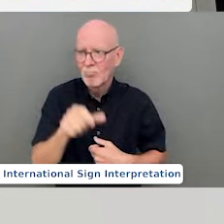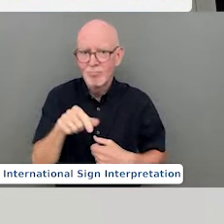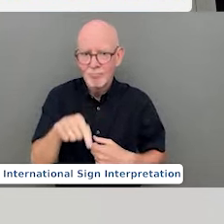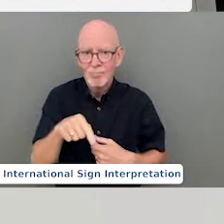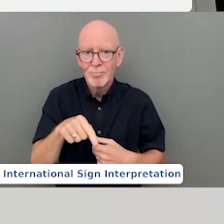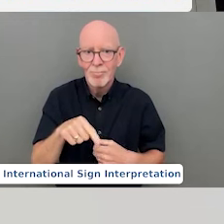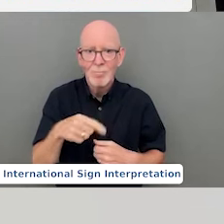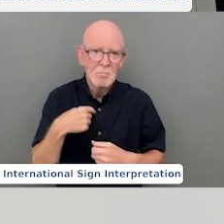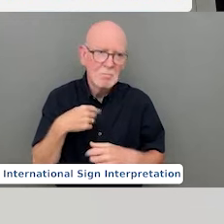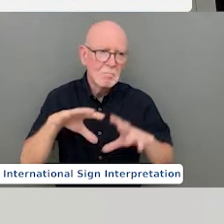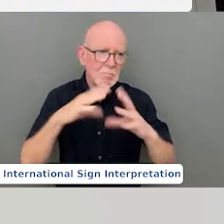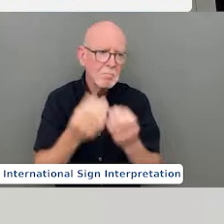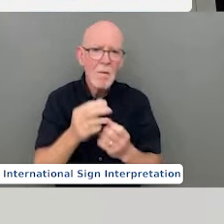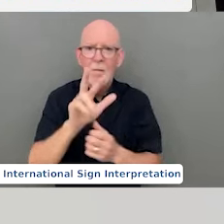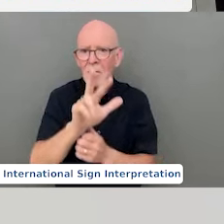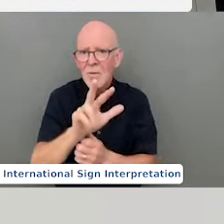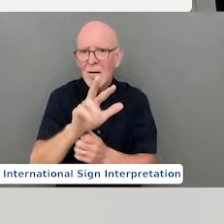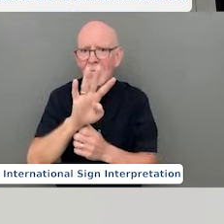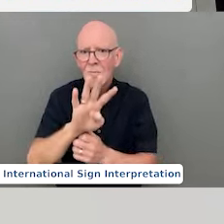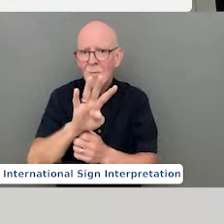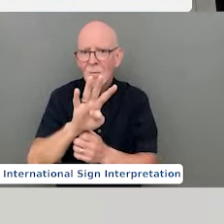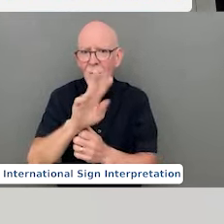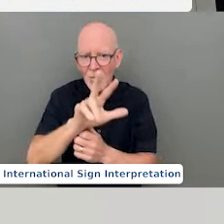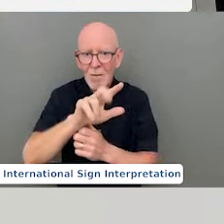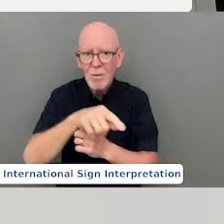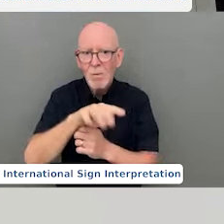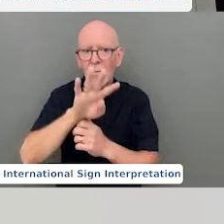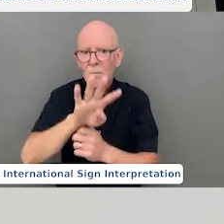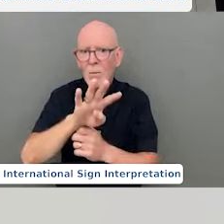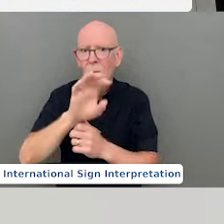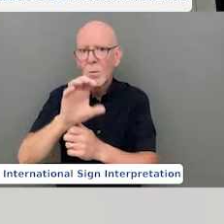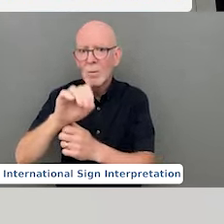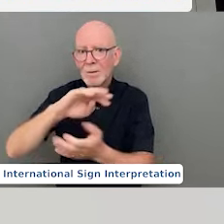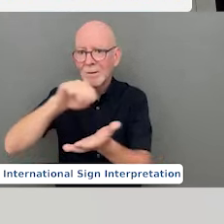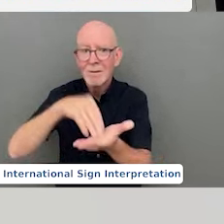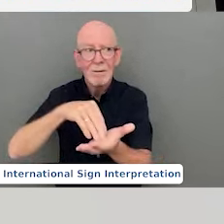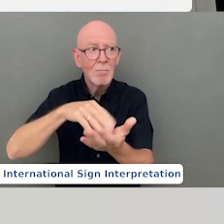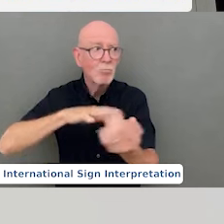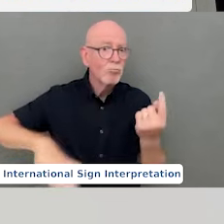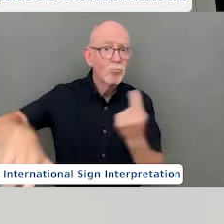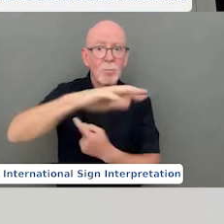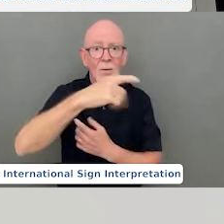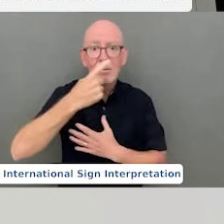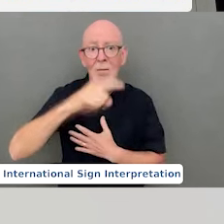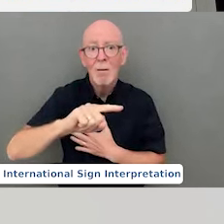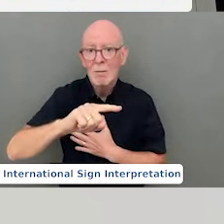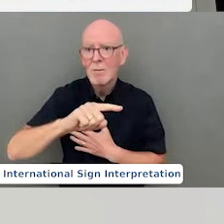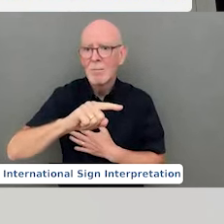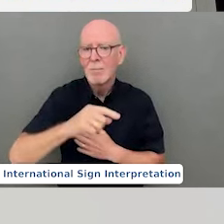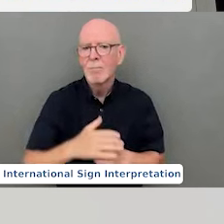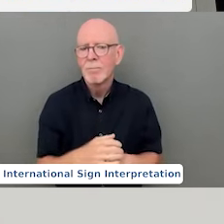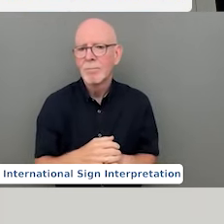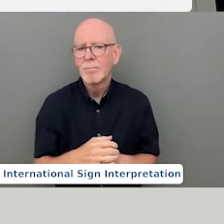the personnel in the DEP ourselves, the personnel in the disability service centers. We have